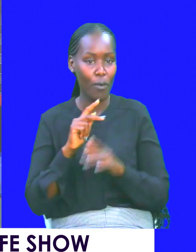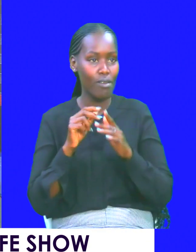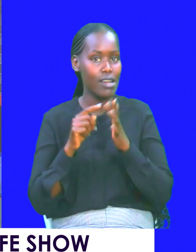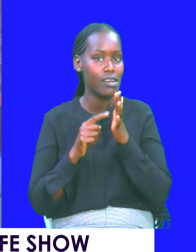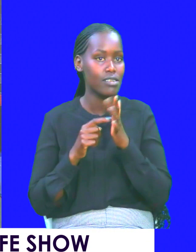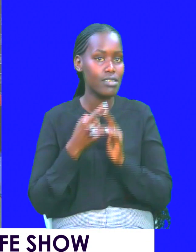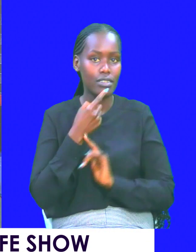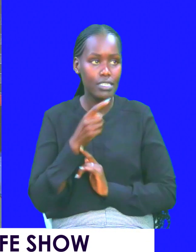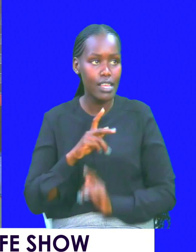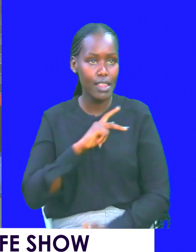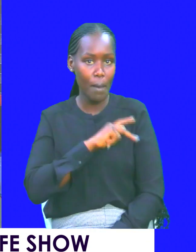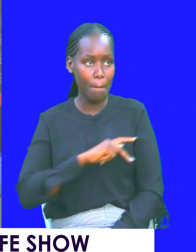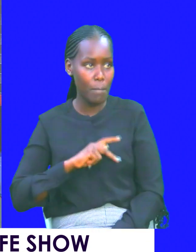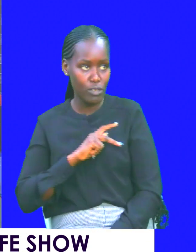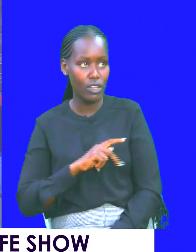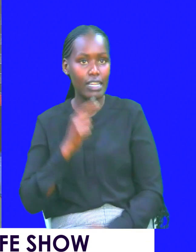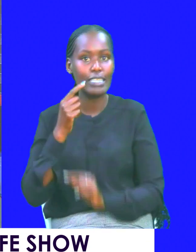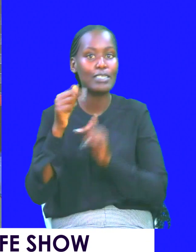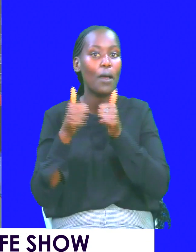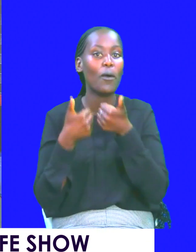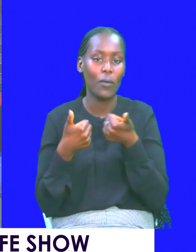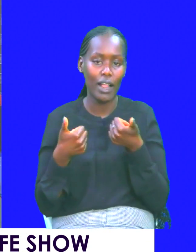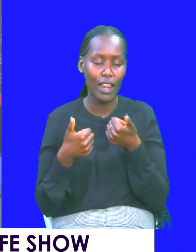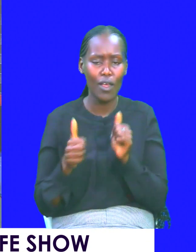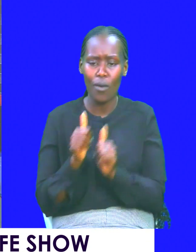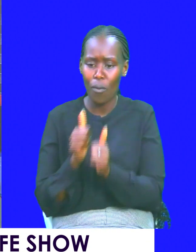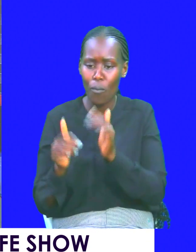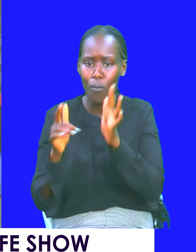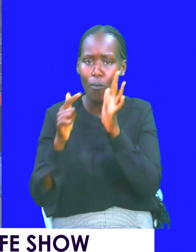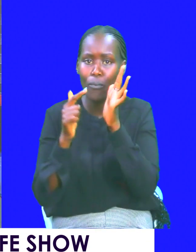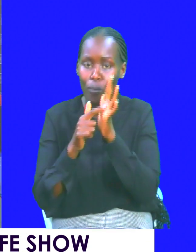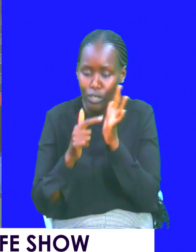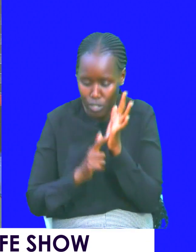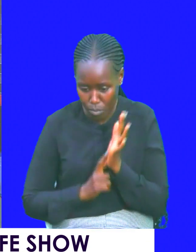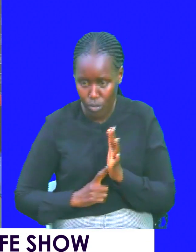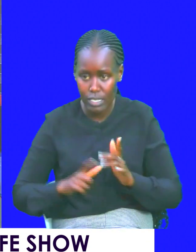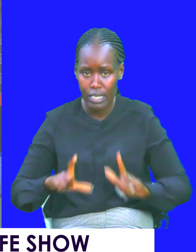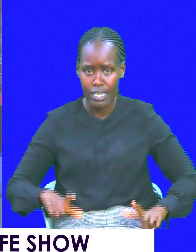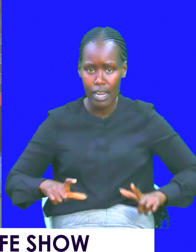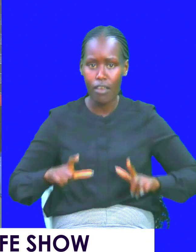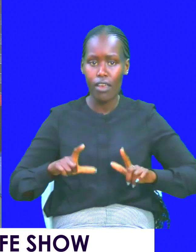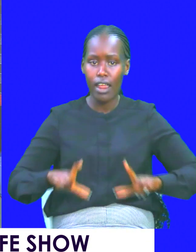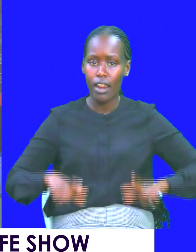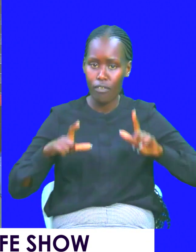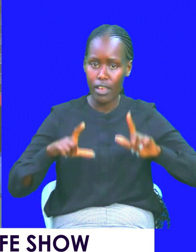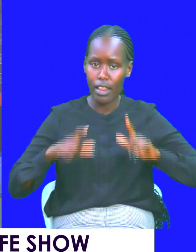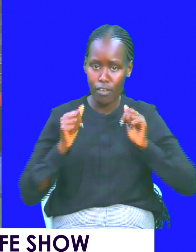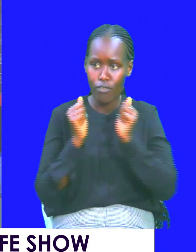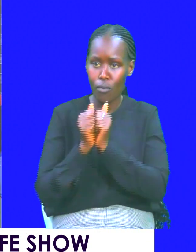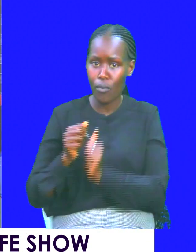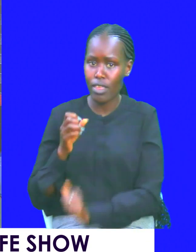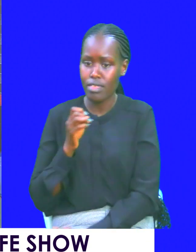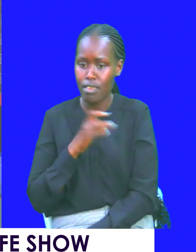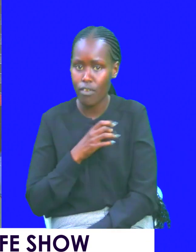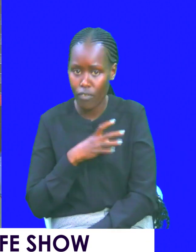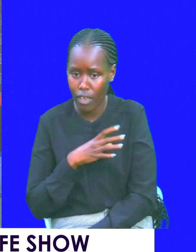personalities correctly. Of what point is it living your life with fear? Even Christians say the